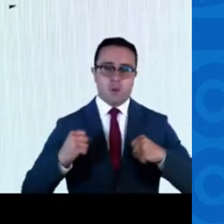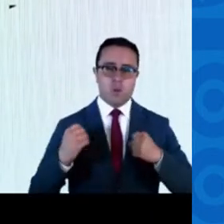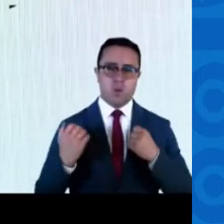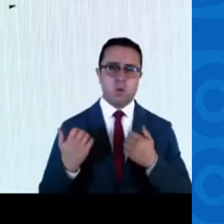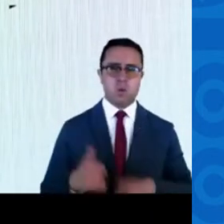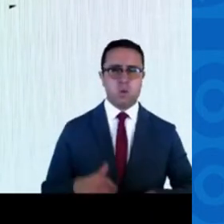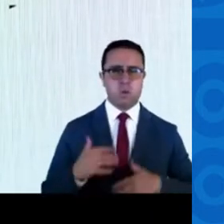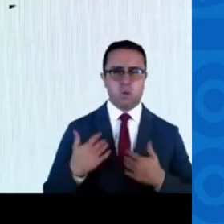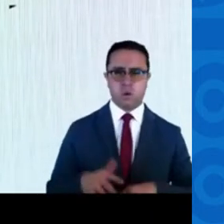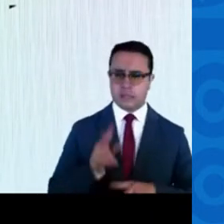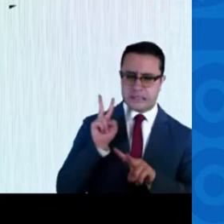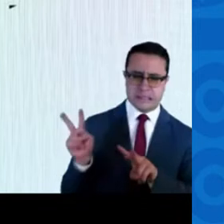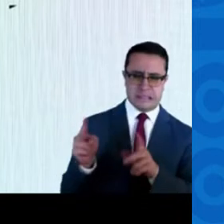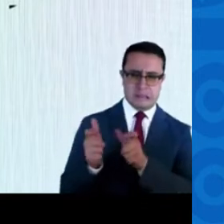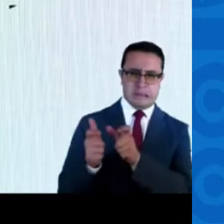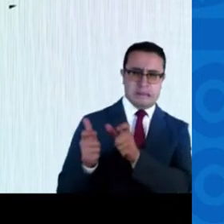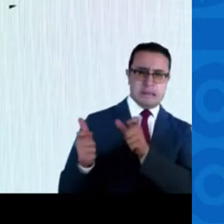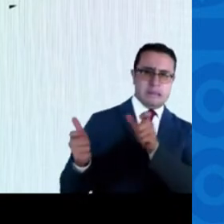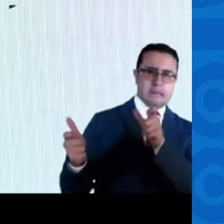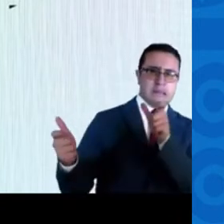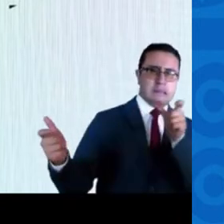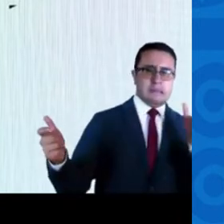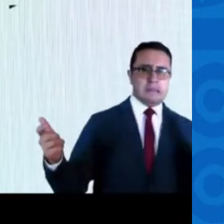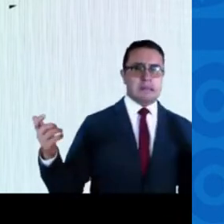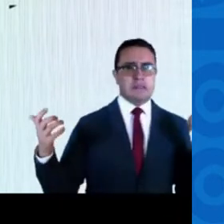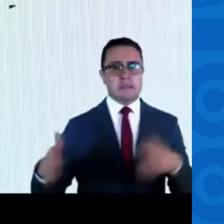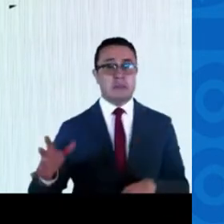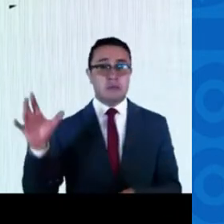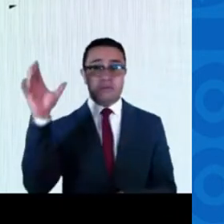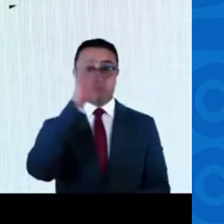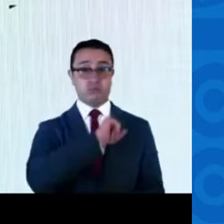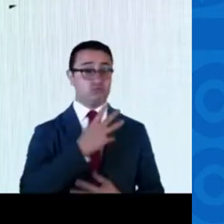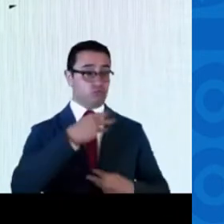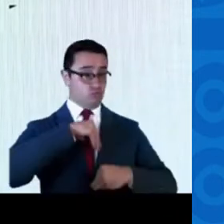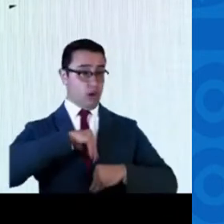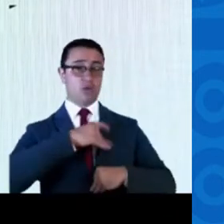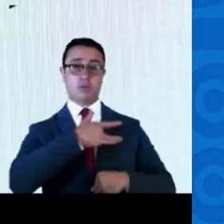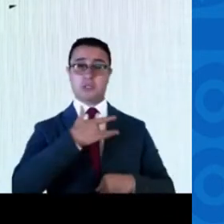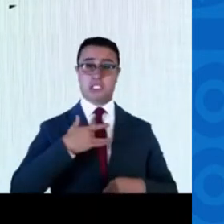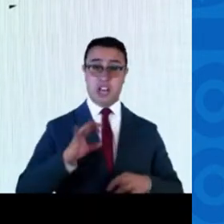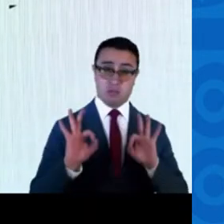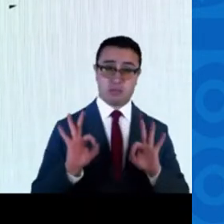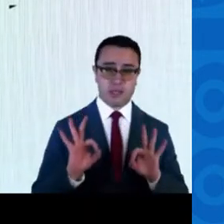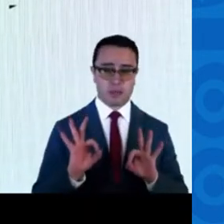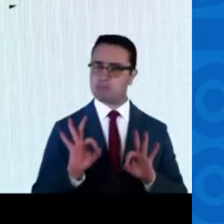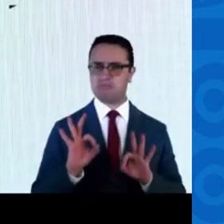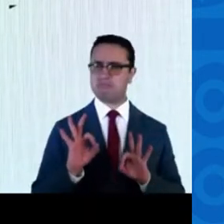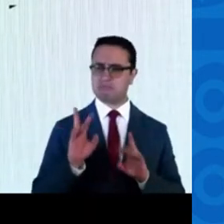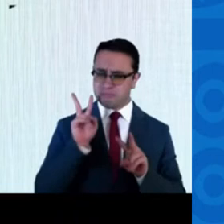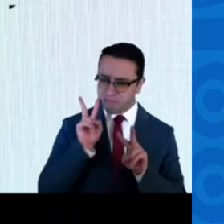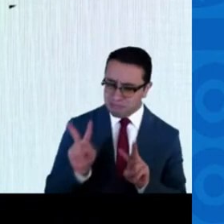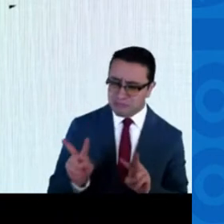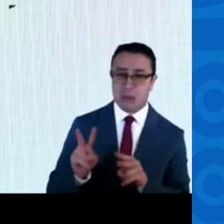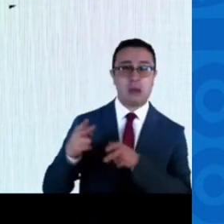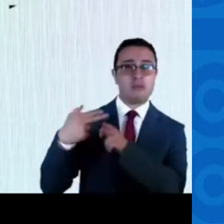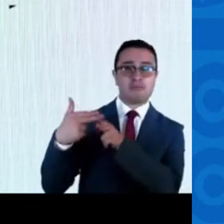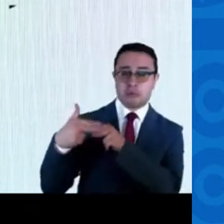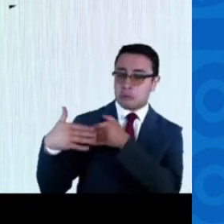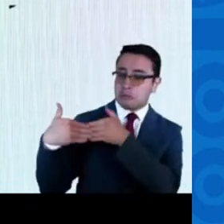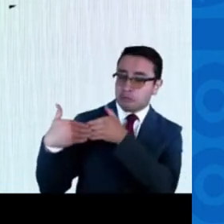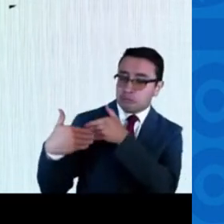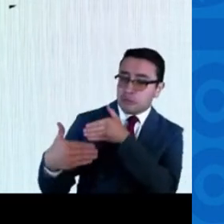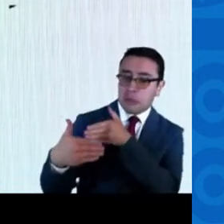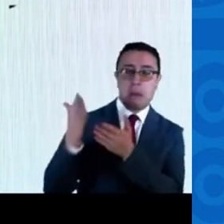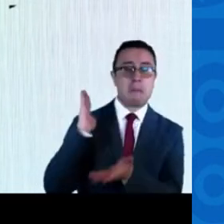particularly, which is a call that we made because malnutrition is self-evident, and